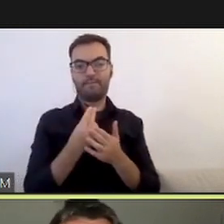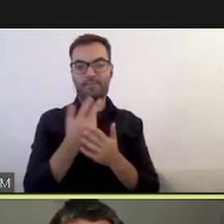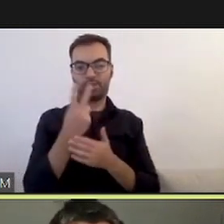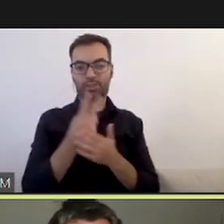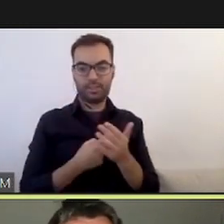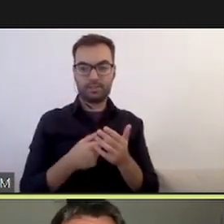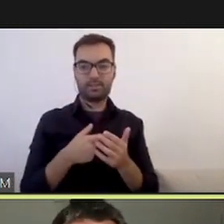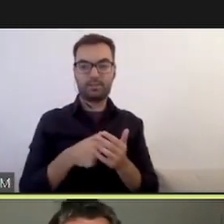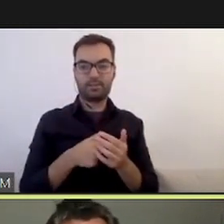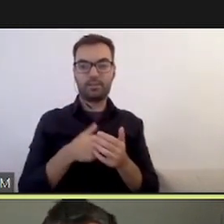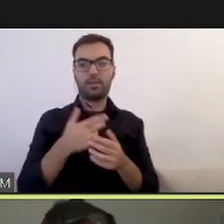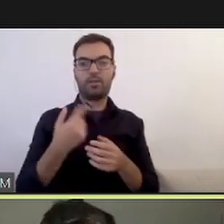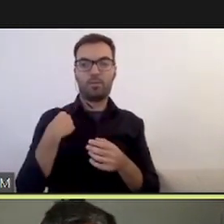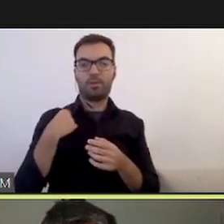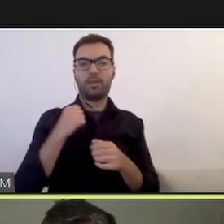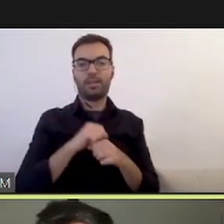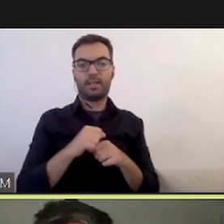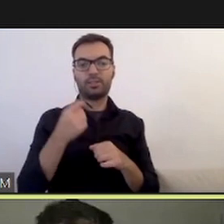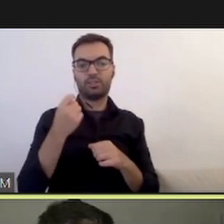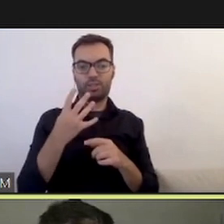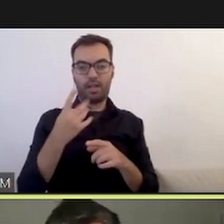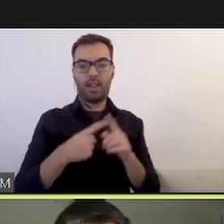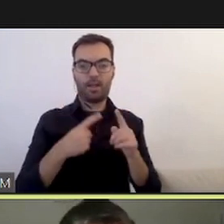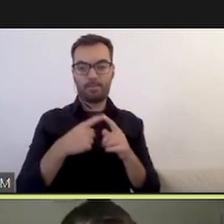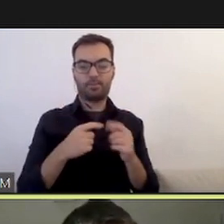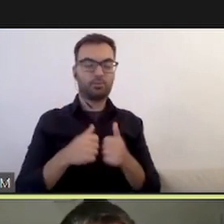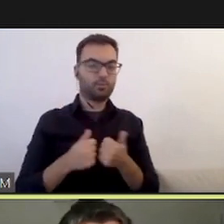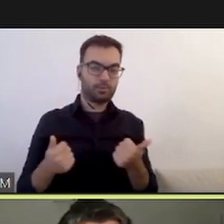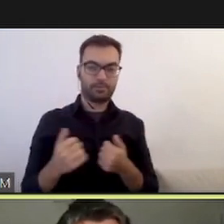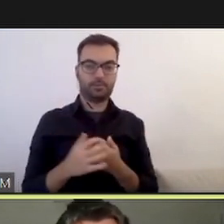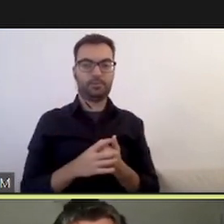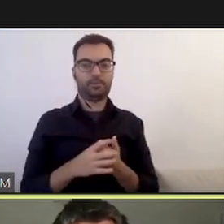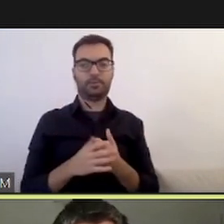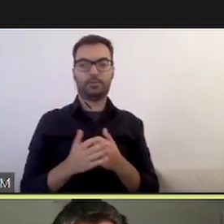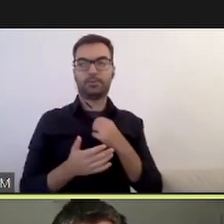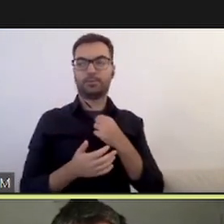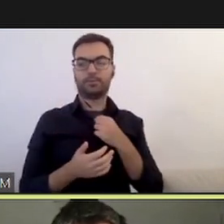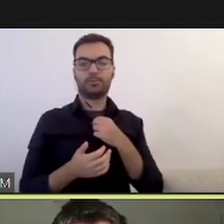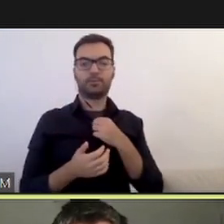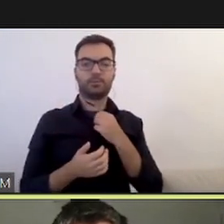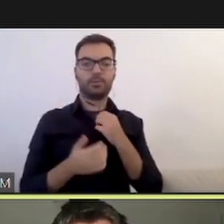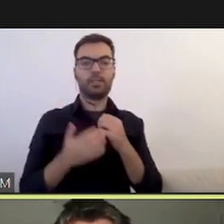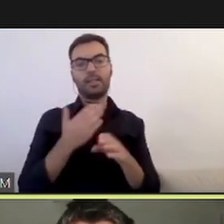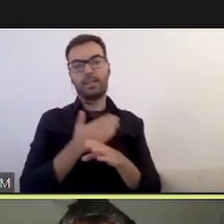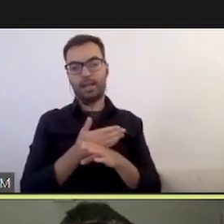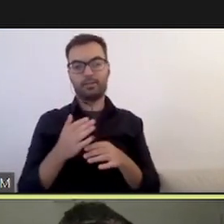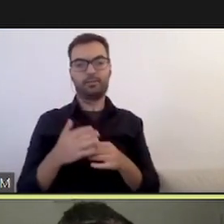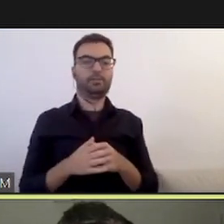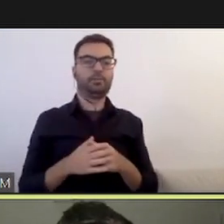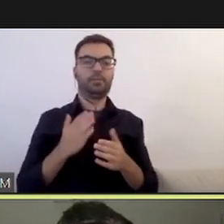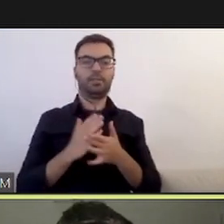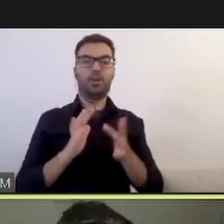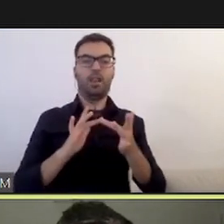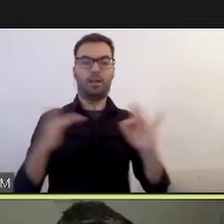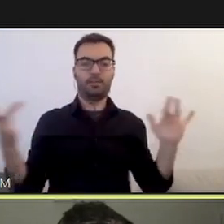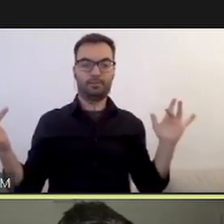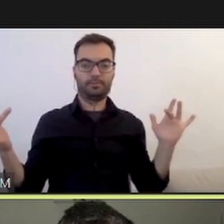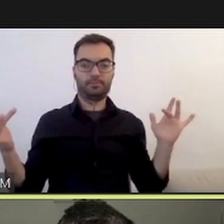announced, there is 4 elements. Fantastic. And then I'm going further. There is only link,